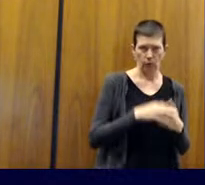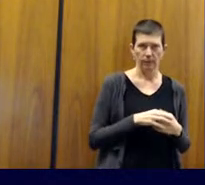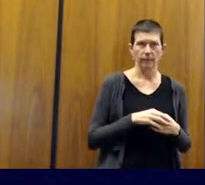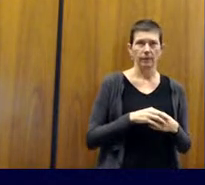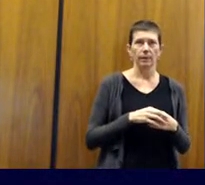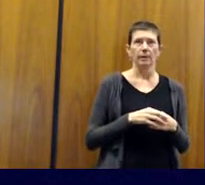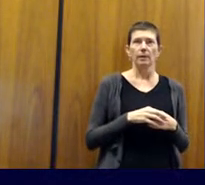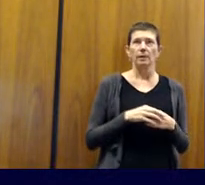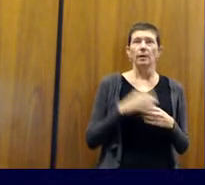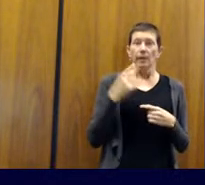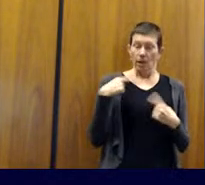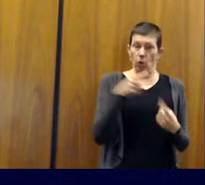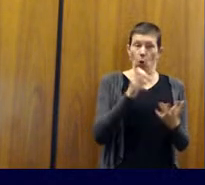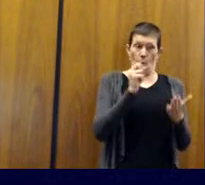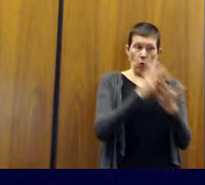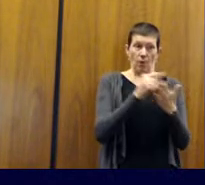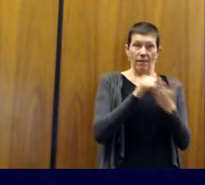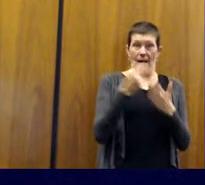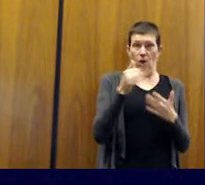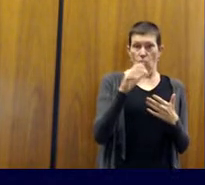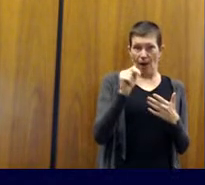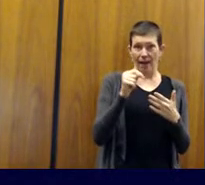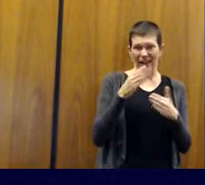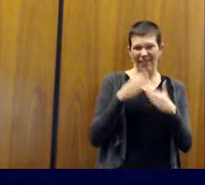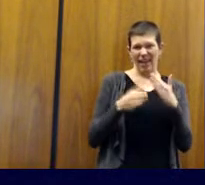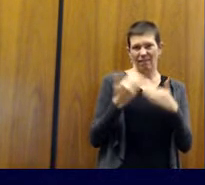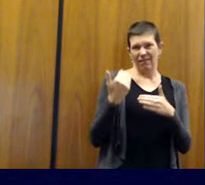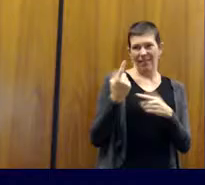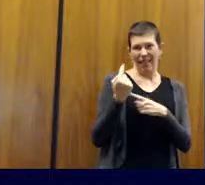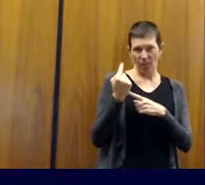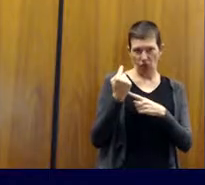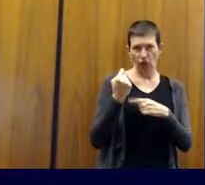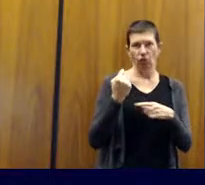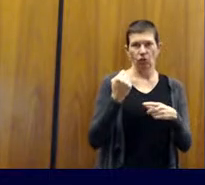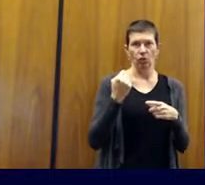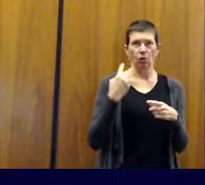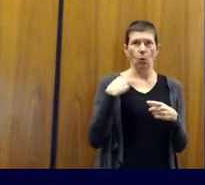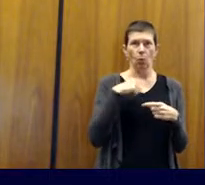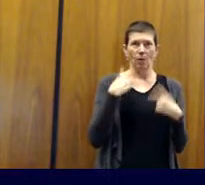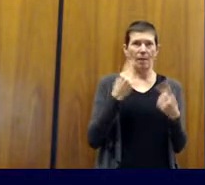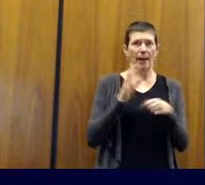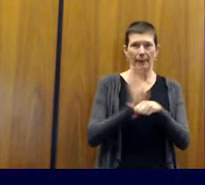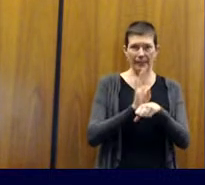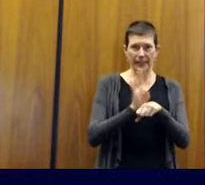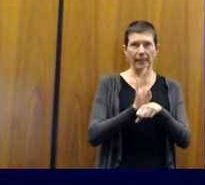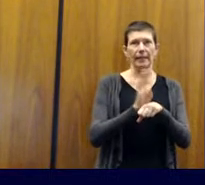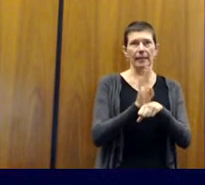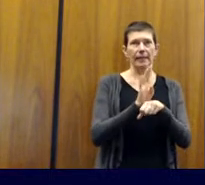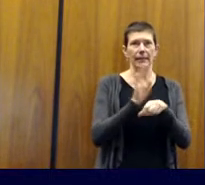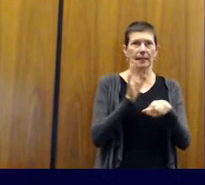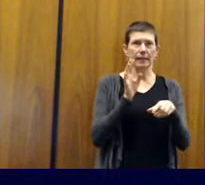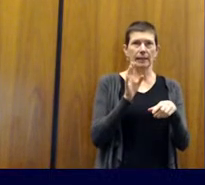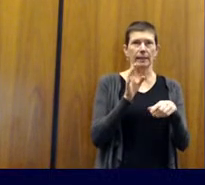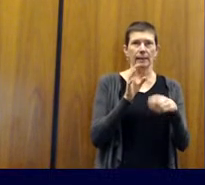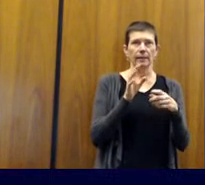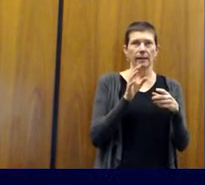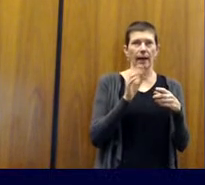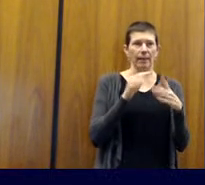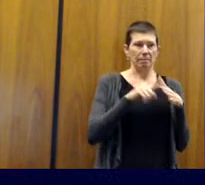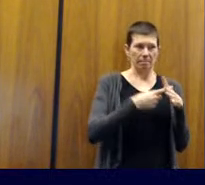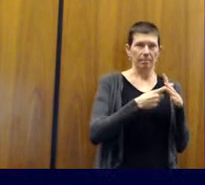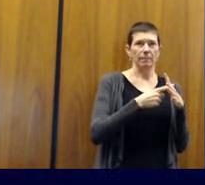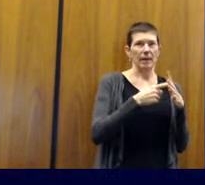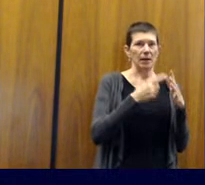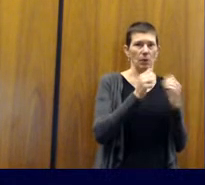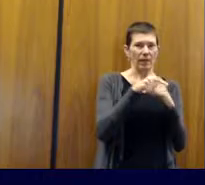you approved the grant at the end of last year, we've been busy beginning the implementation of this. We have